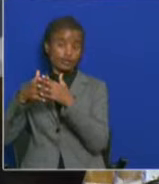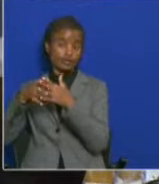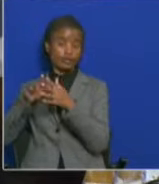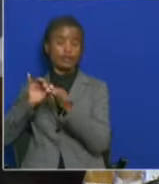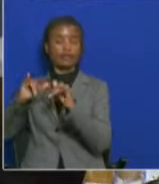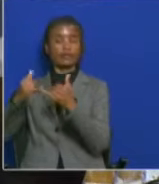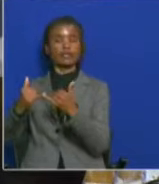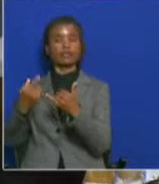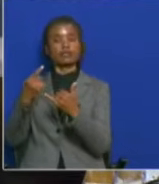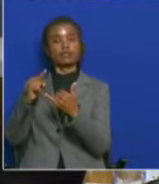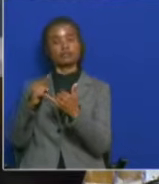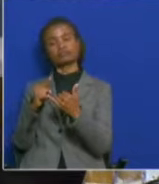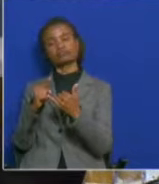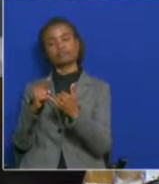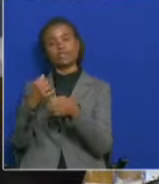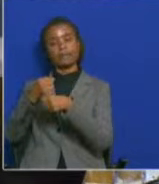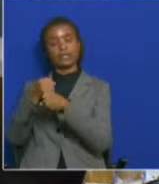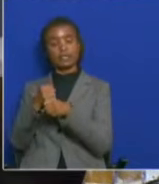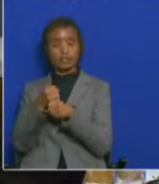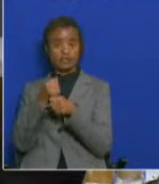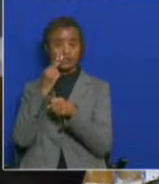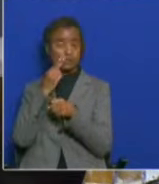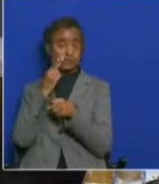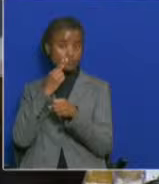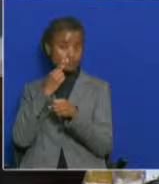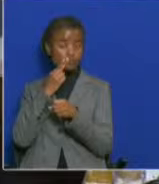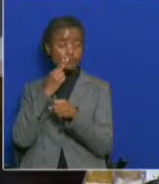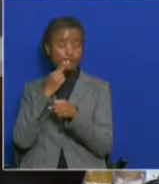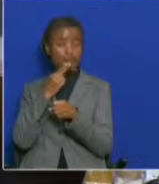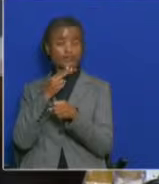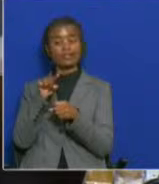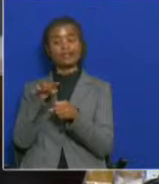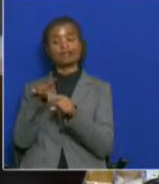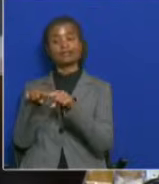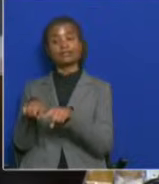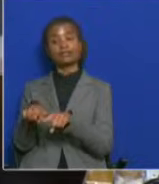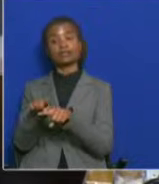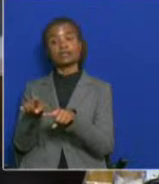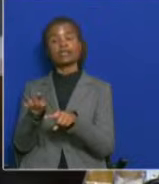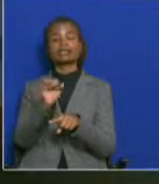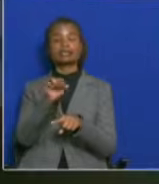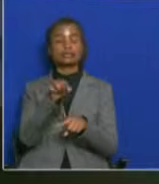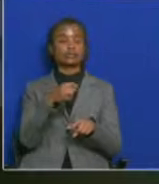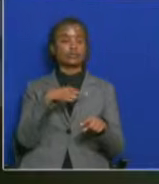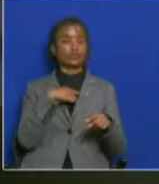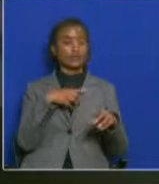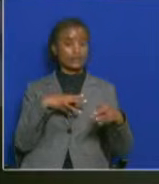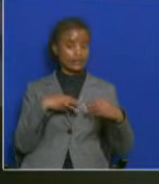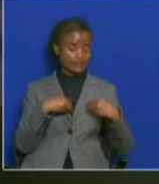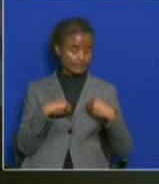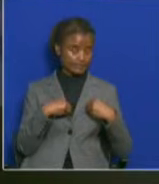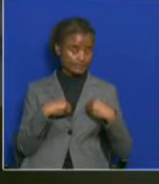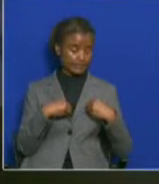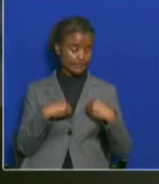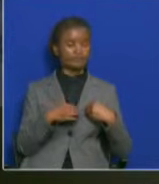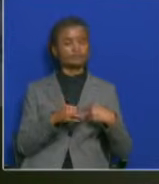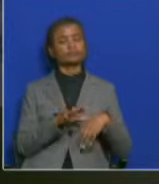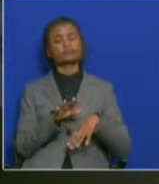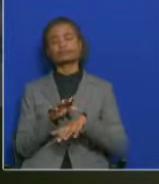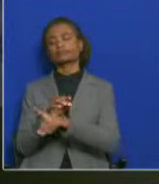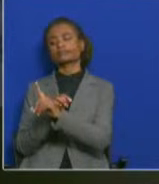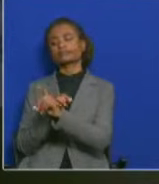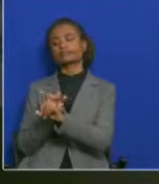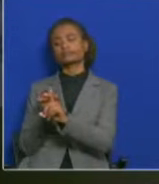that's fine, we accept that. What I wish to do, however... Have you touched on the fact that they also say